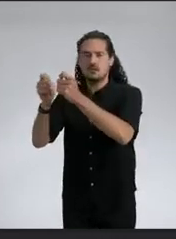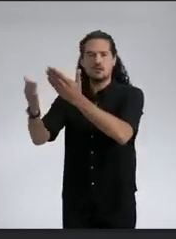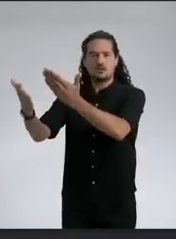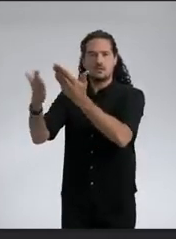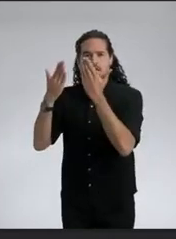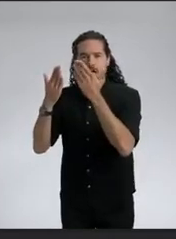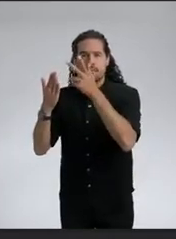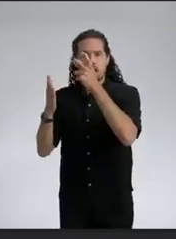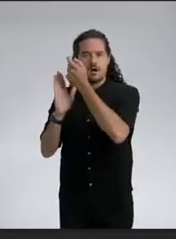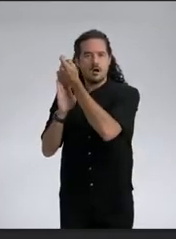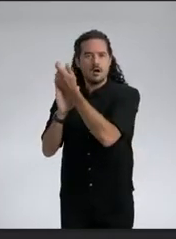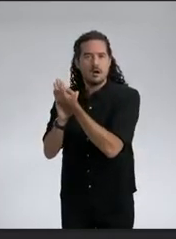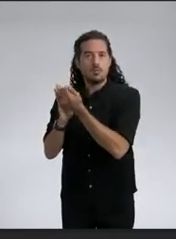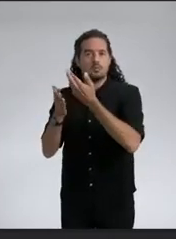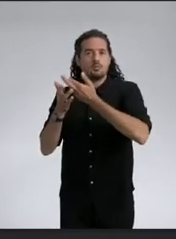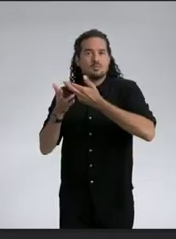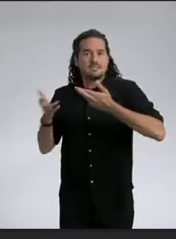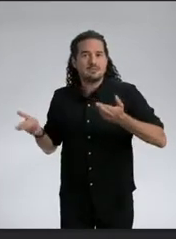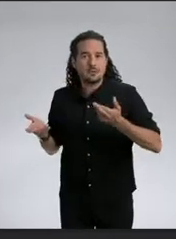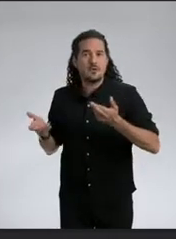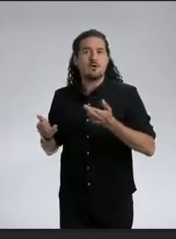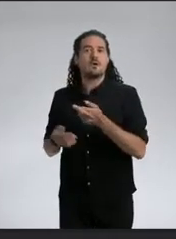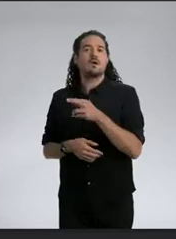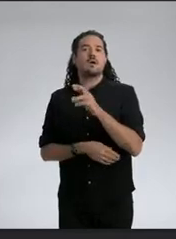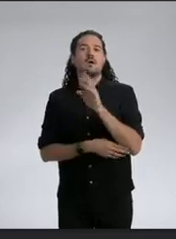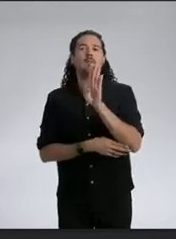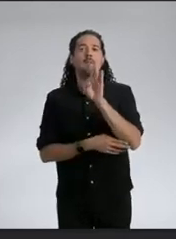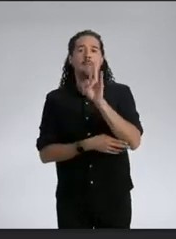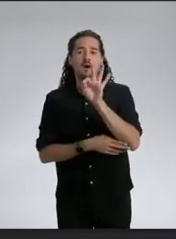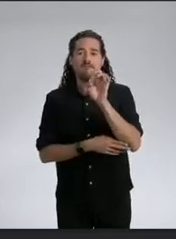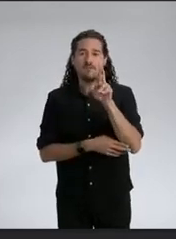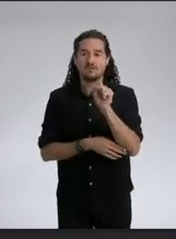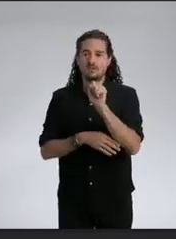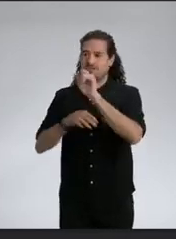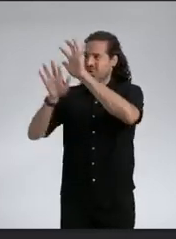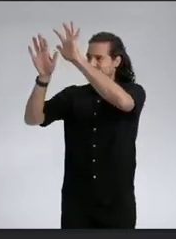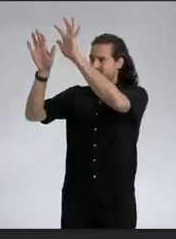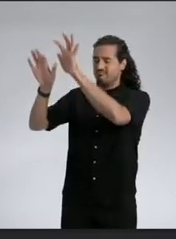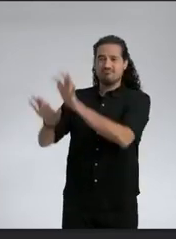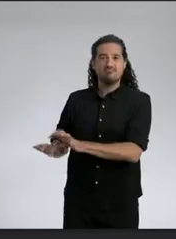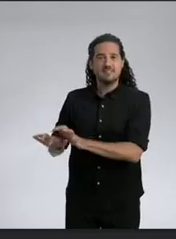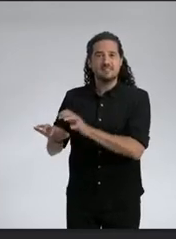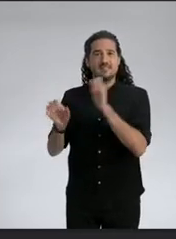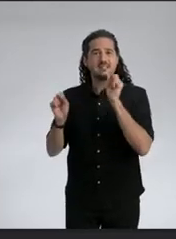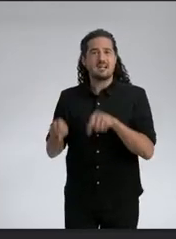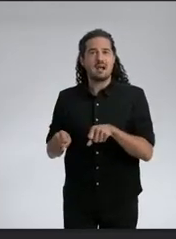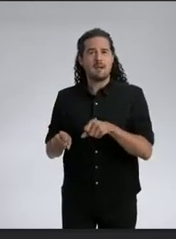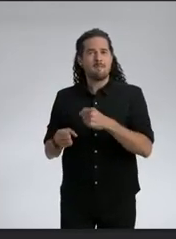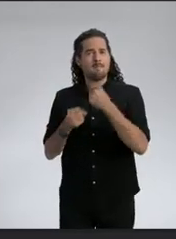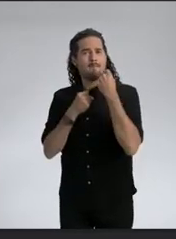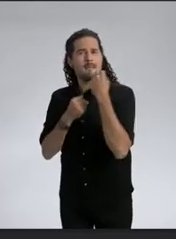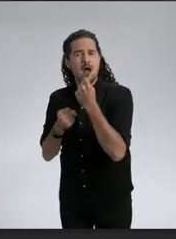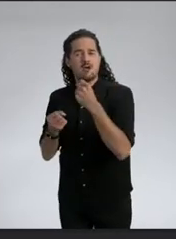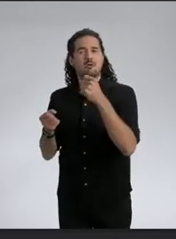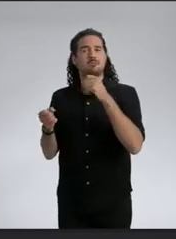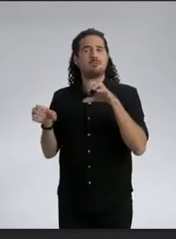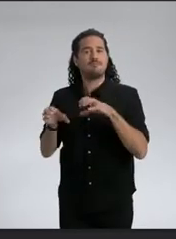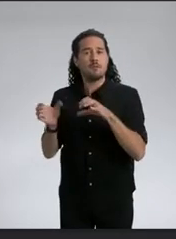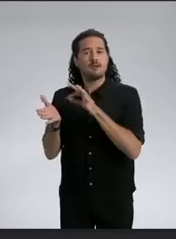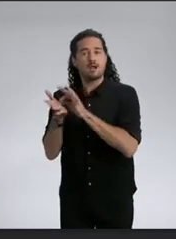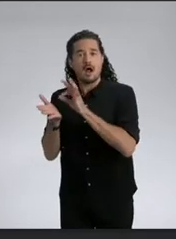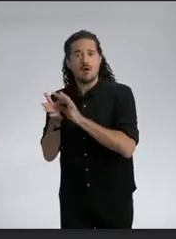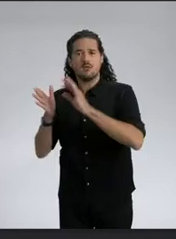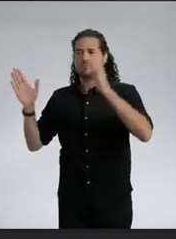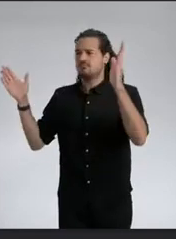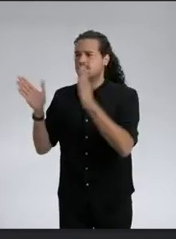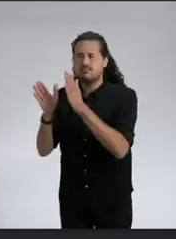resources, and buffers on the timeline of events, in addition to powerful performance counters and bottleneck analysis information.